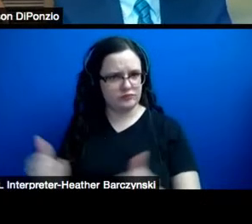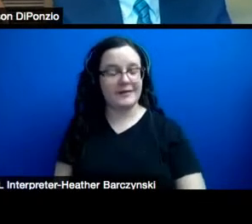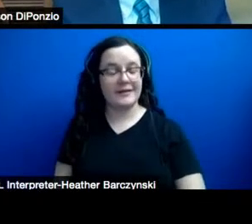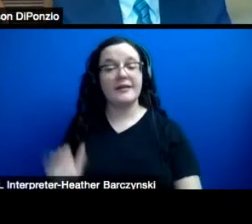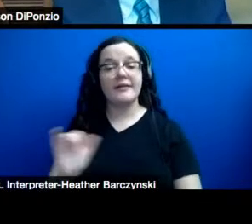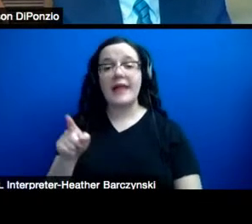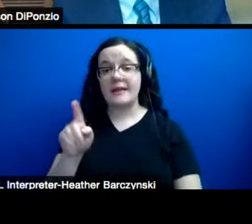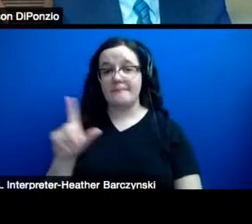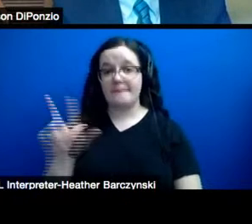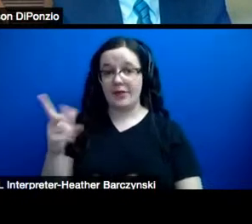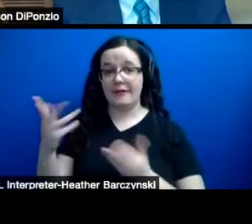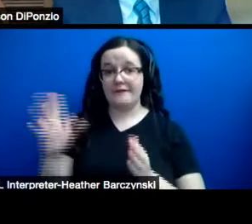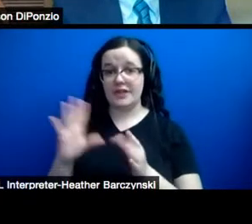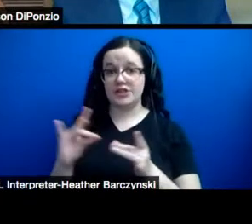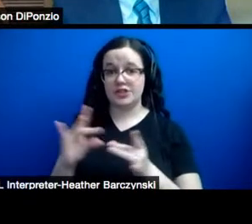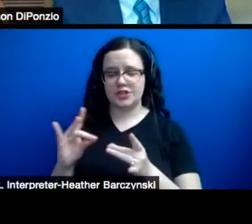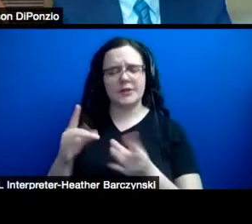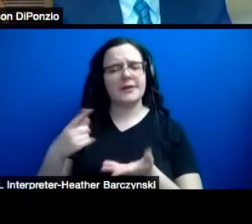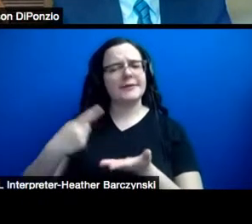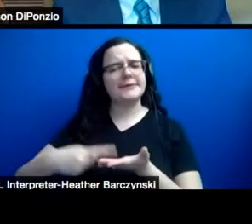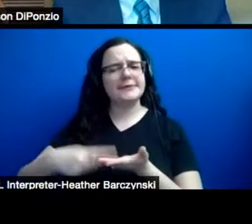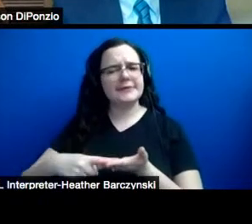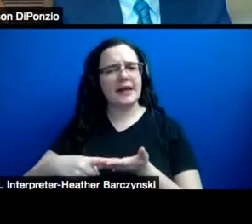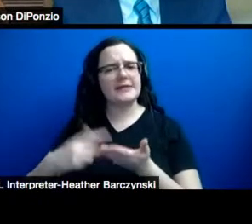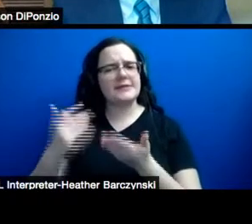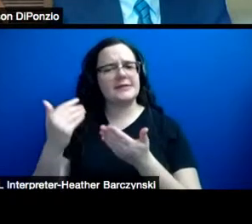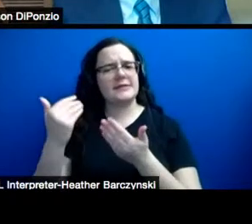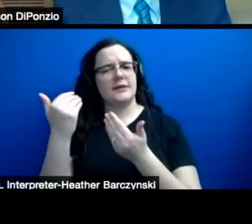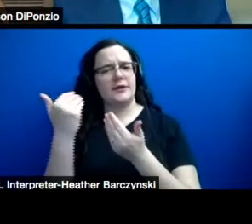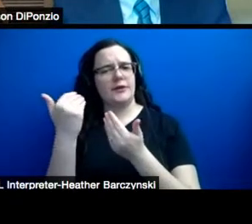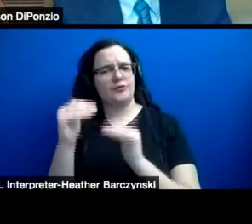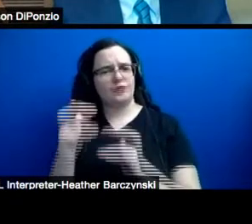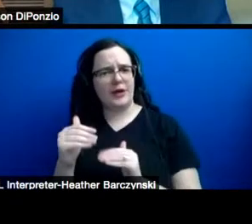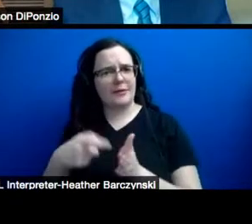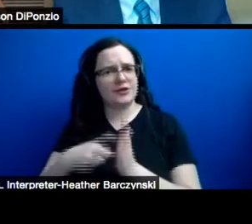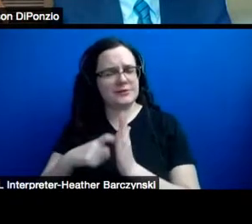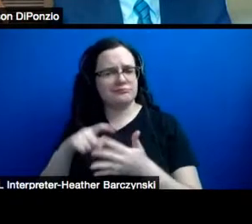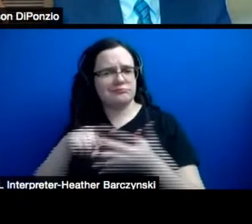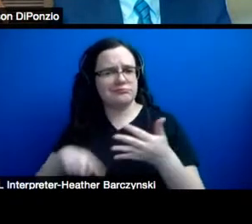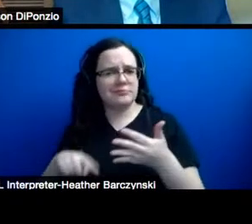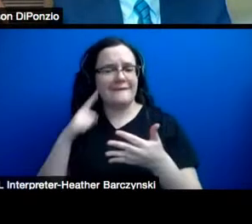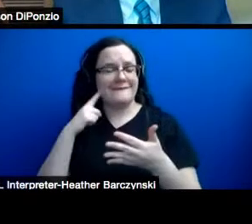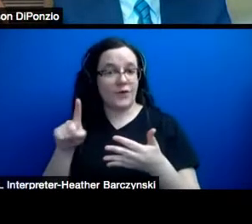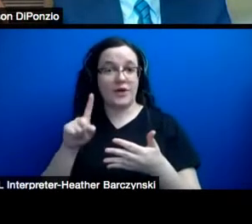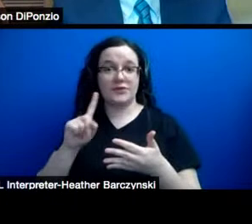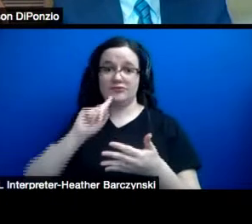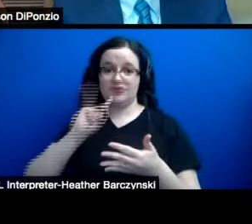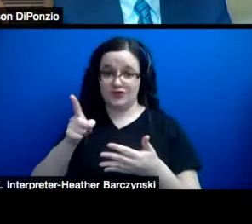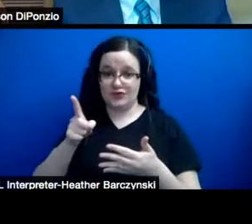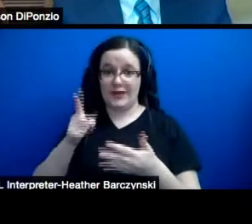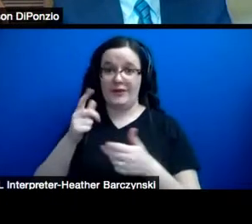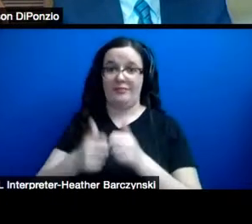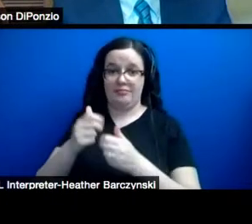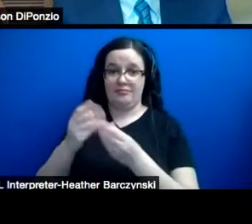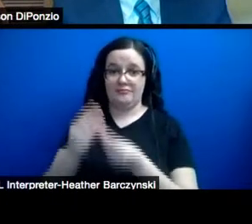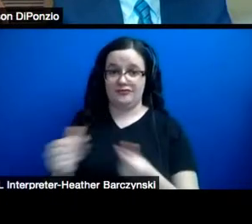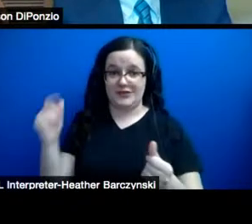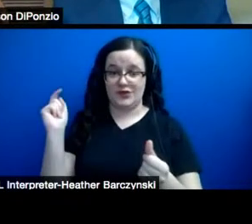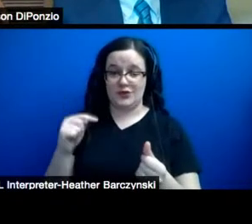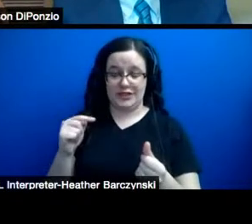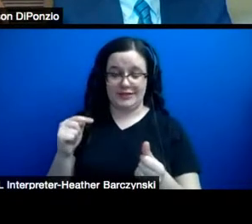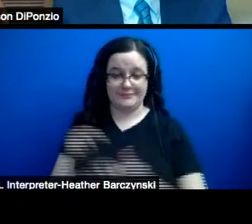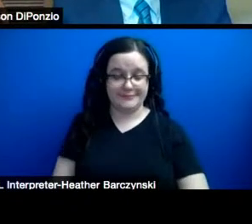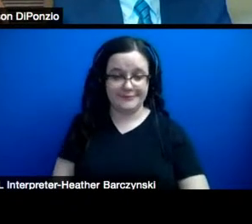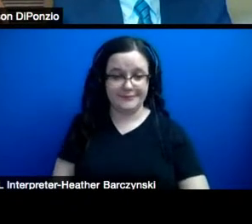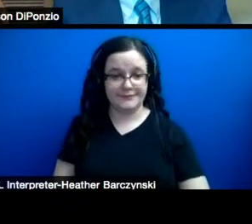earlier, there's a discussion of the parameters for providing true resolution of those issues to our affected